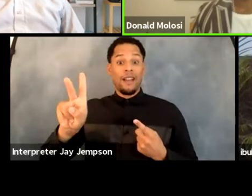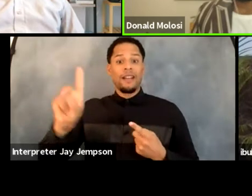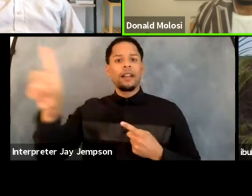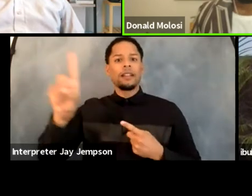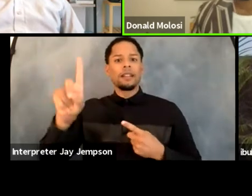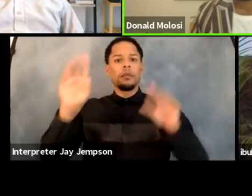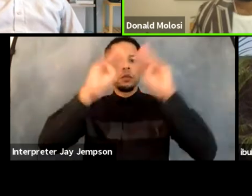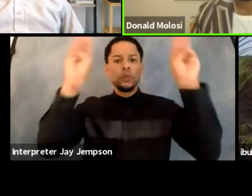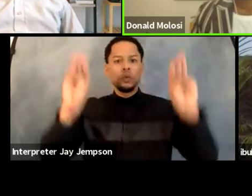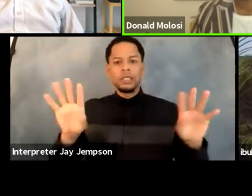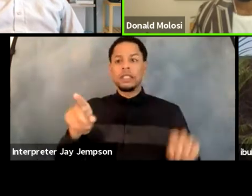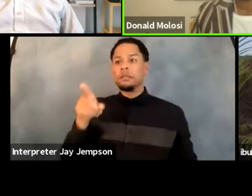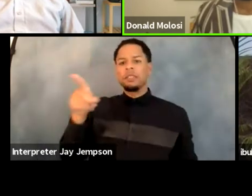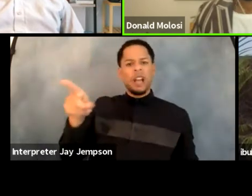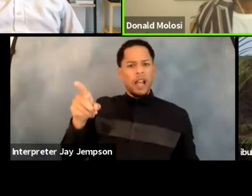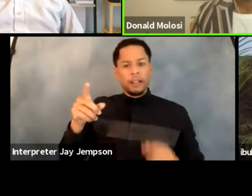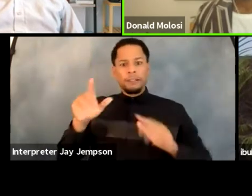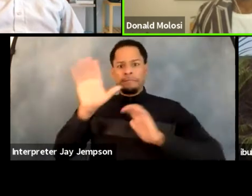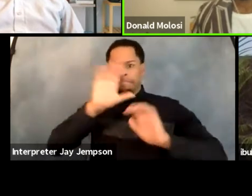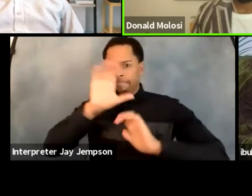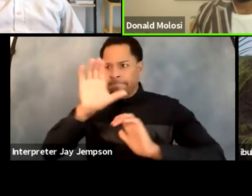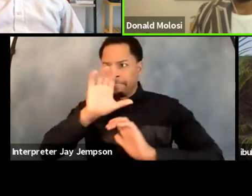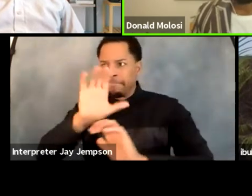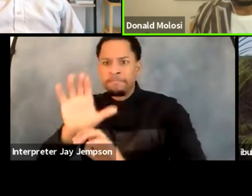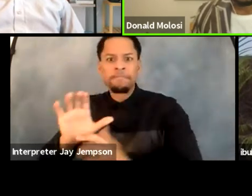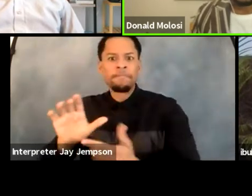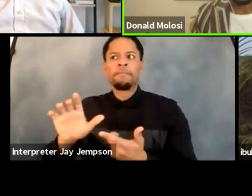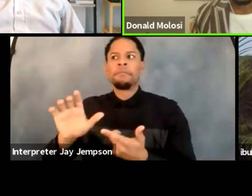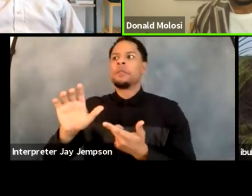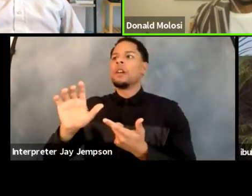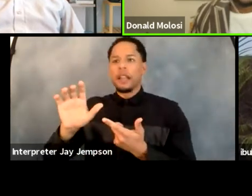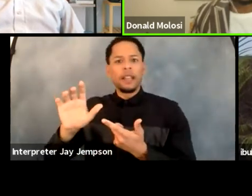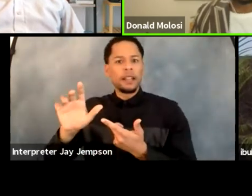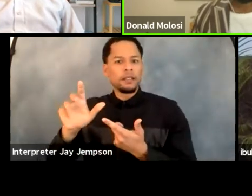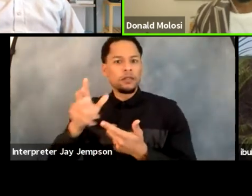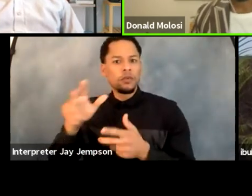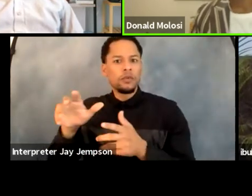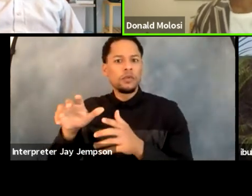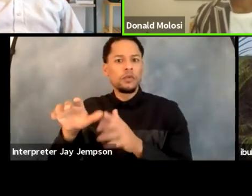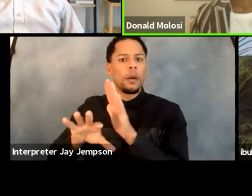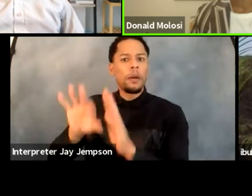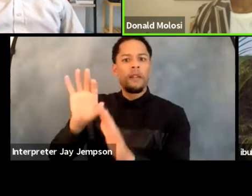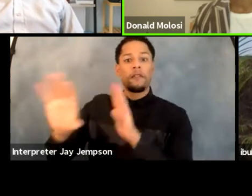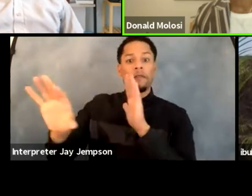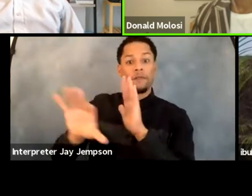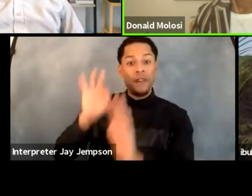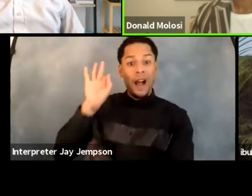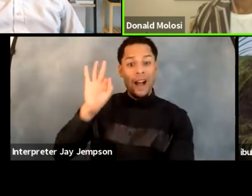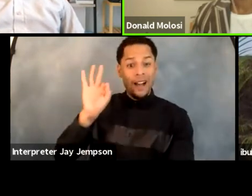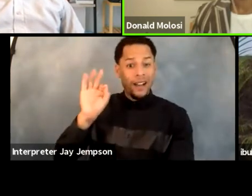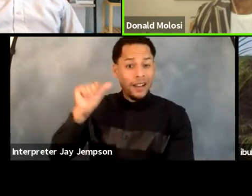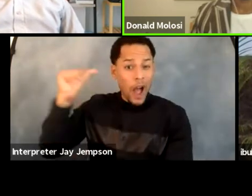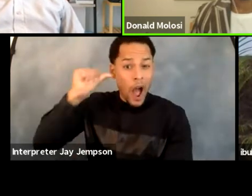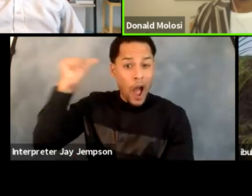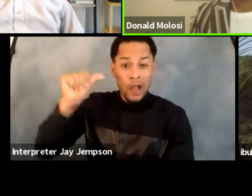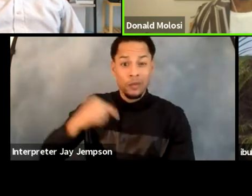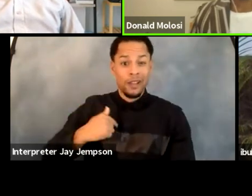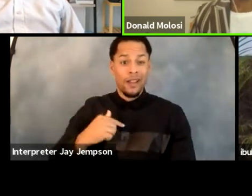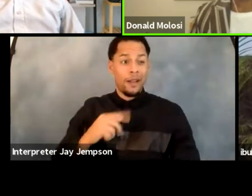We had never heard his voice at that point. I mean, that's just how extremely colonial it is. I mean, I can't imagine any African country that hasn't